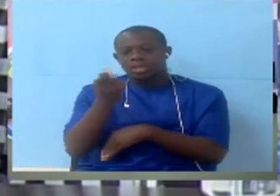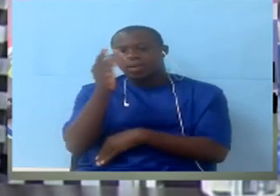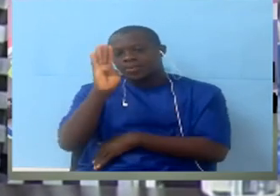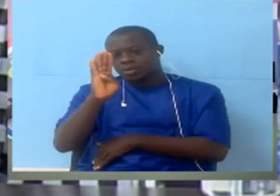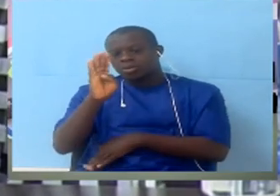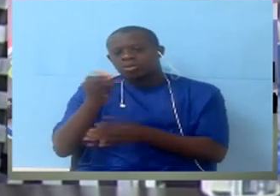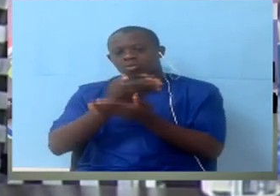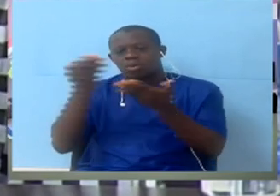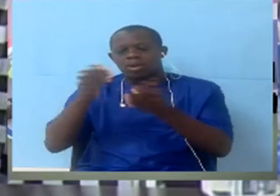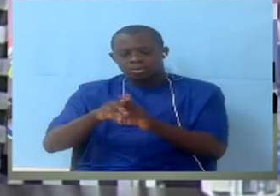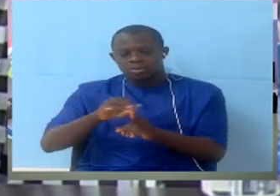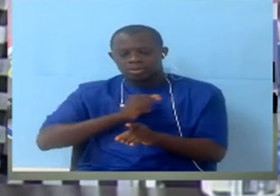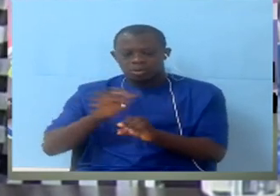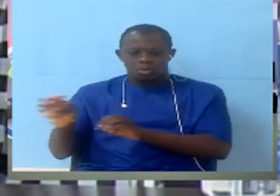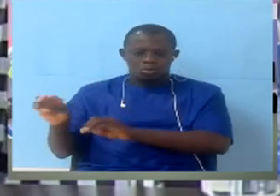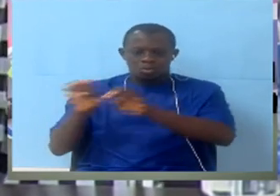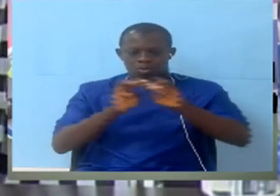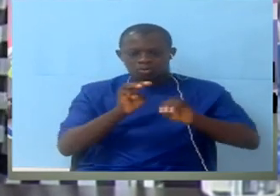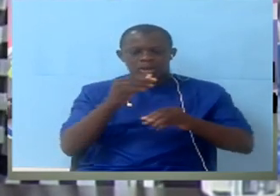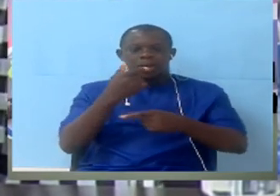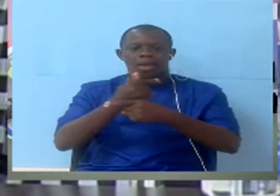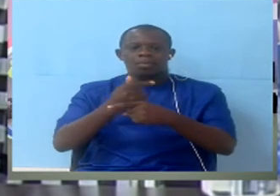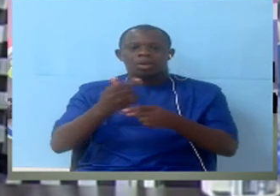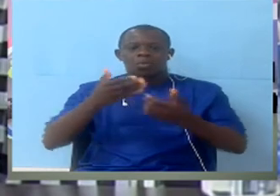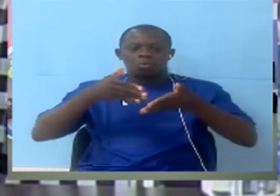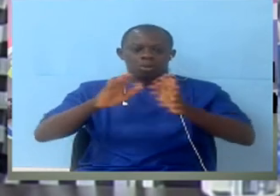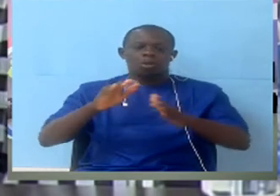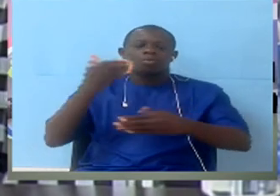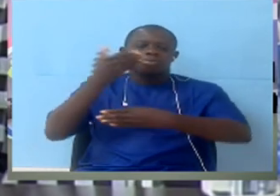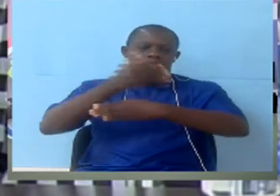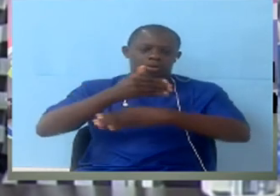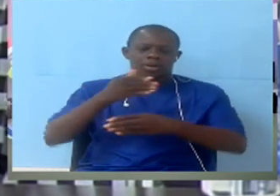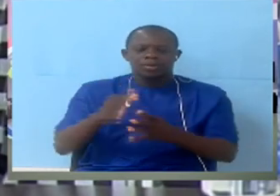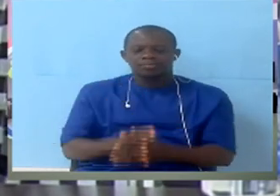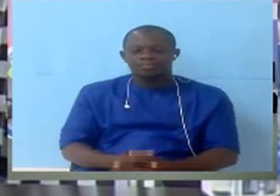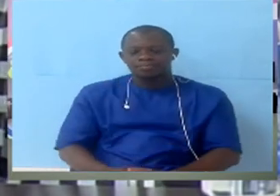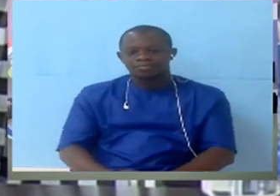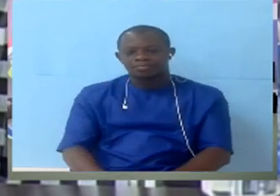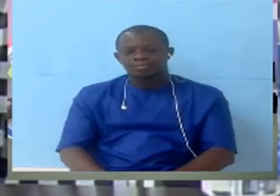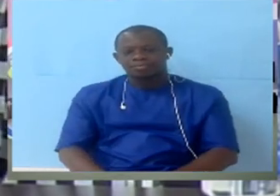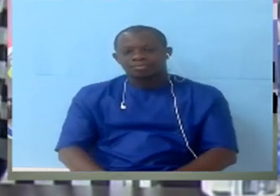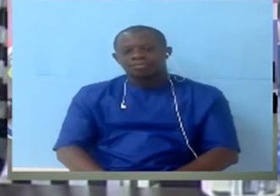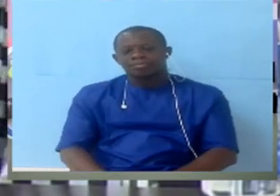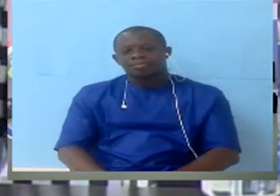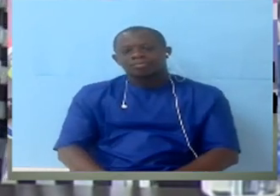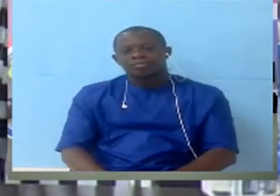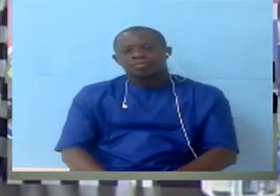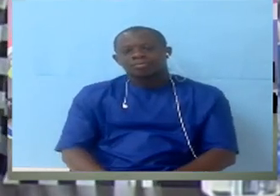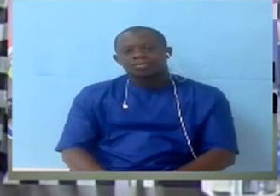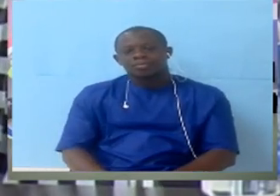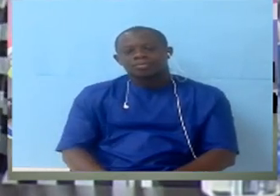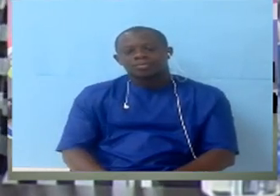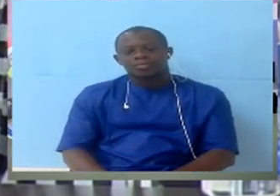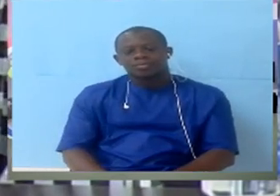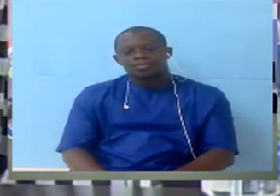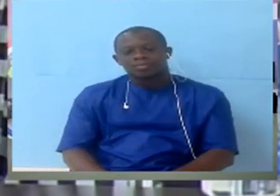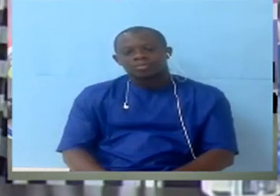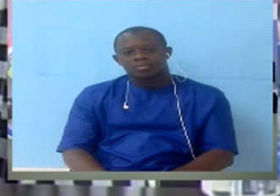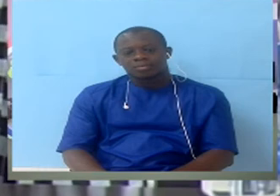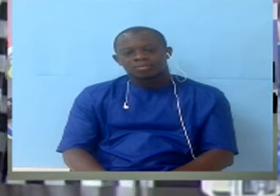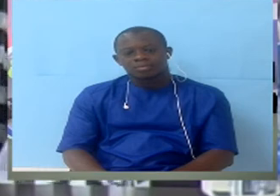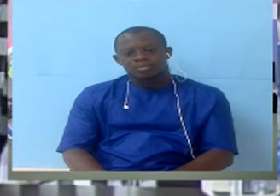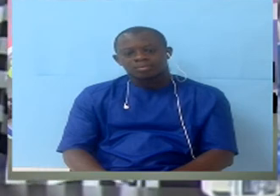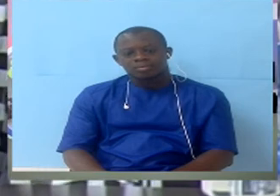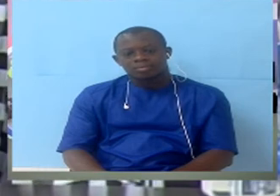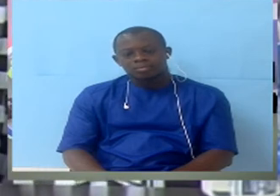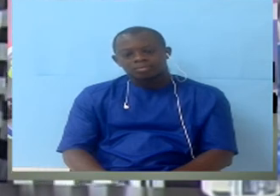this is why they had to move towards the Gambia border. So 2007, for December 2007, whereby another select Qatar